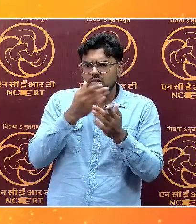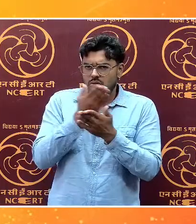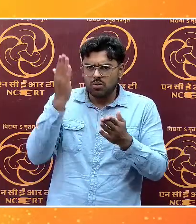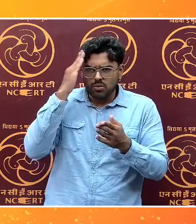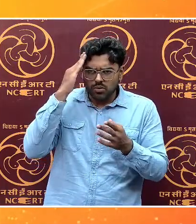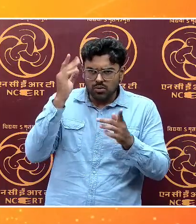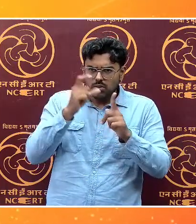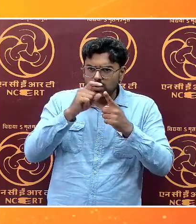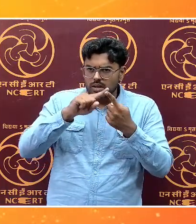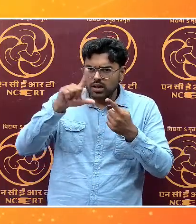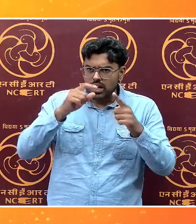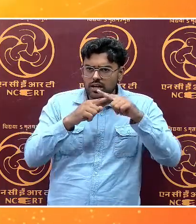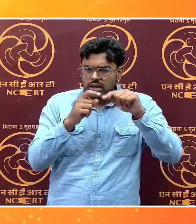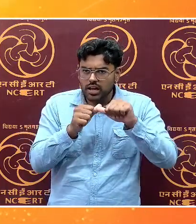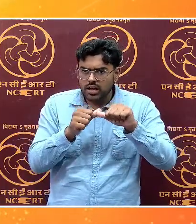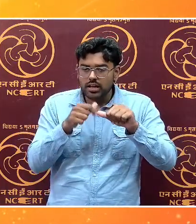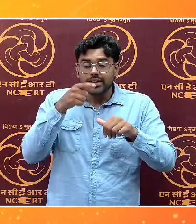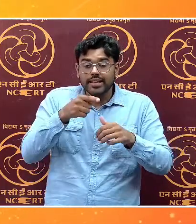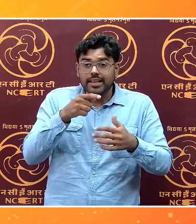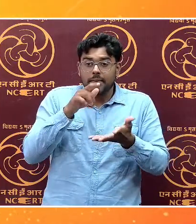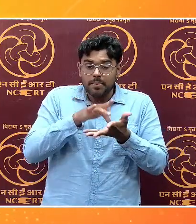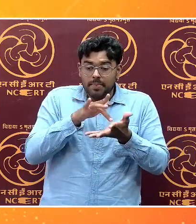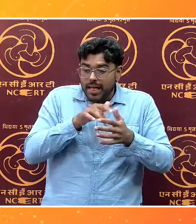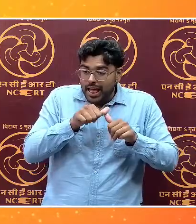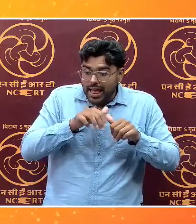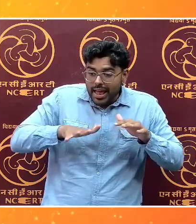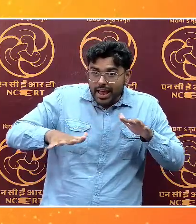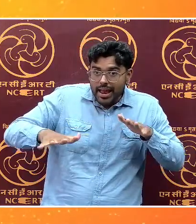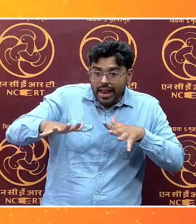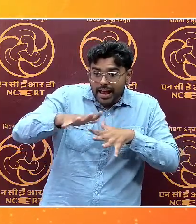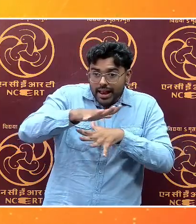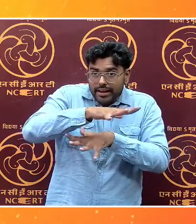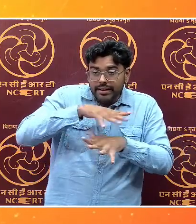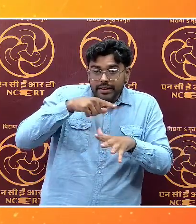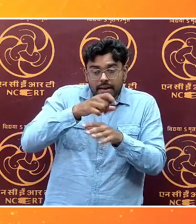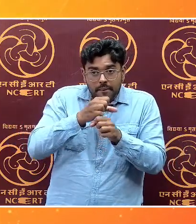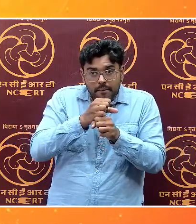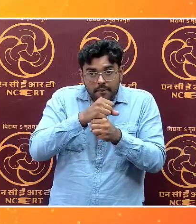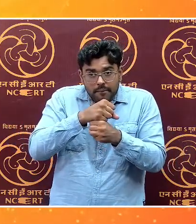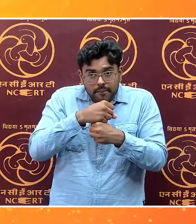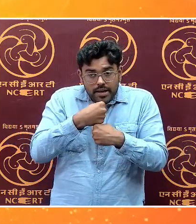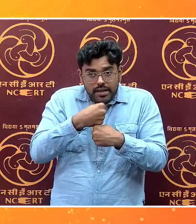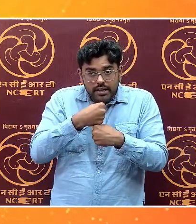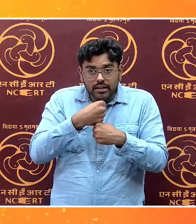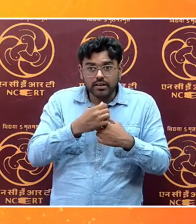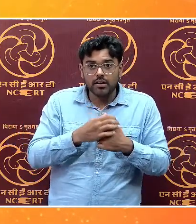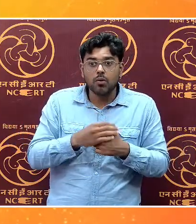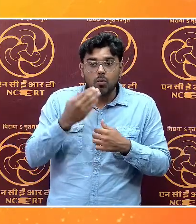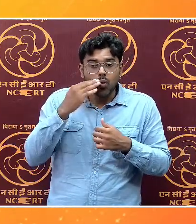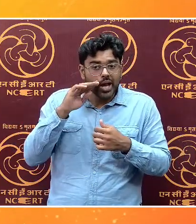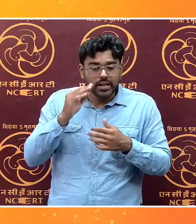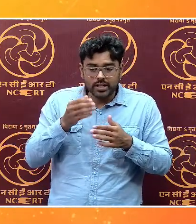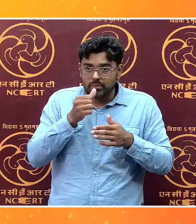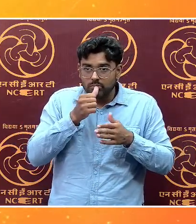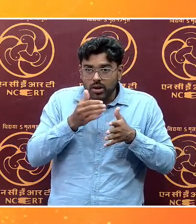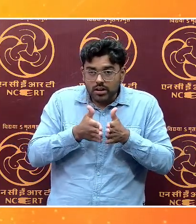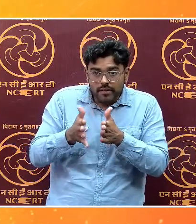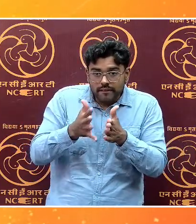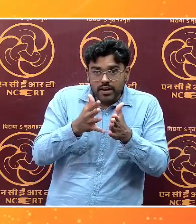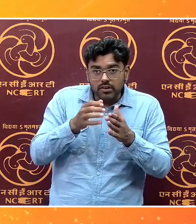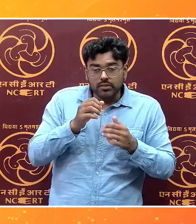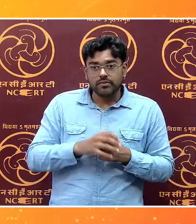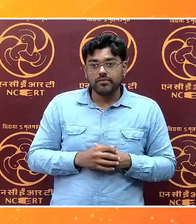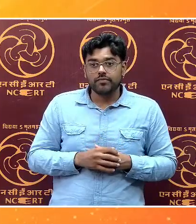Delta is a landform. Delta is a landform created at the river, at the mouth of a